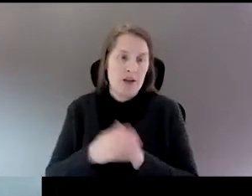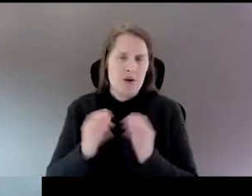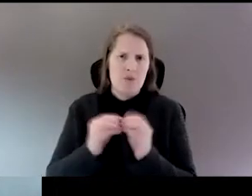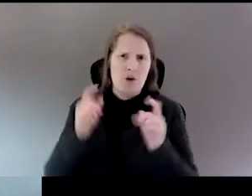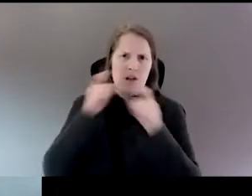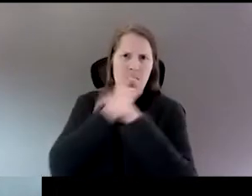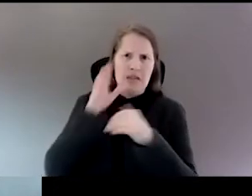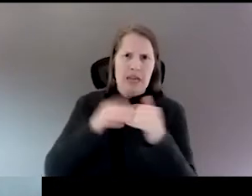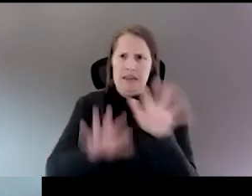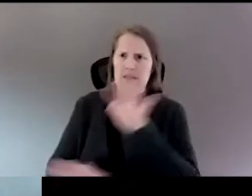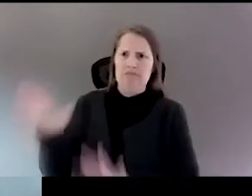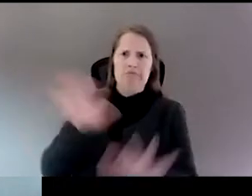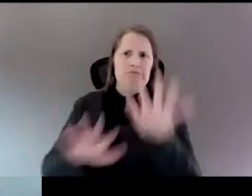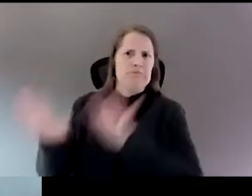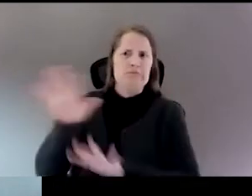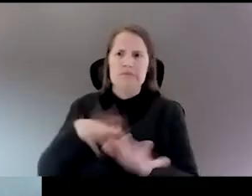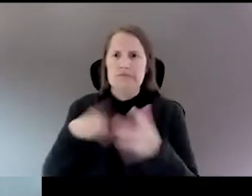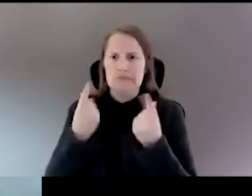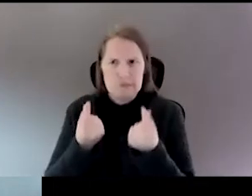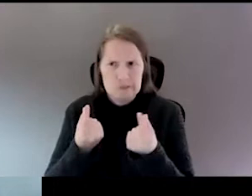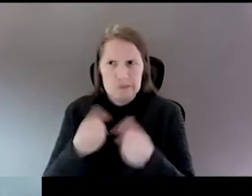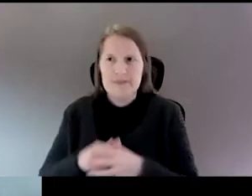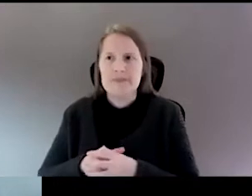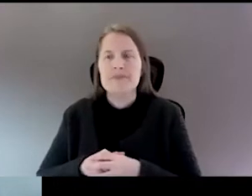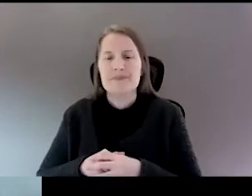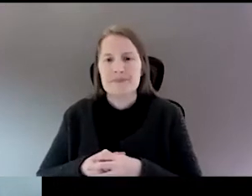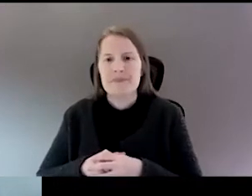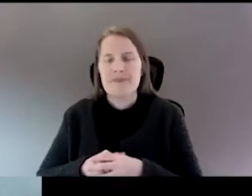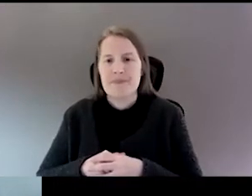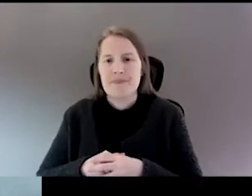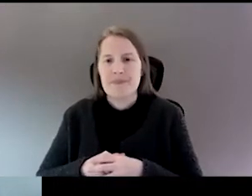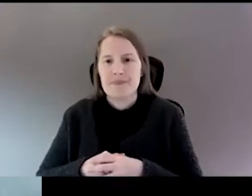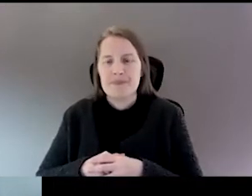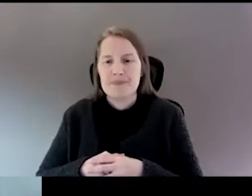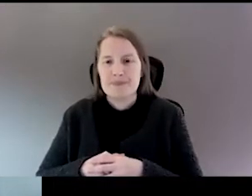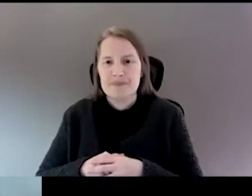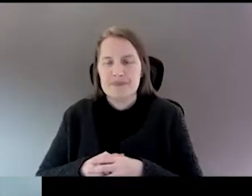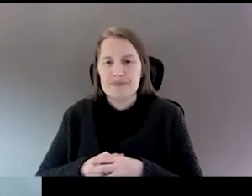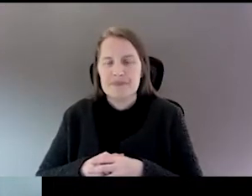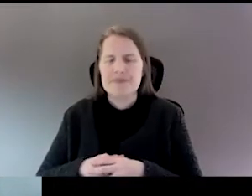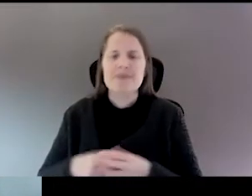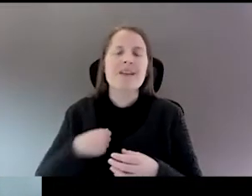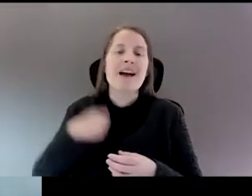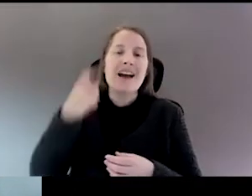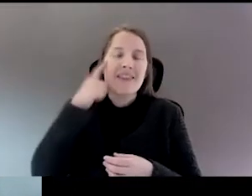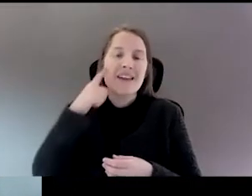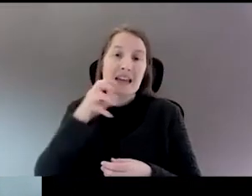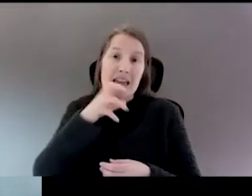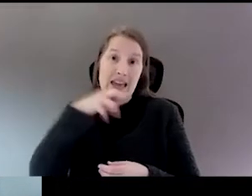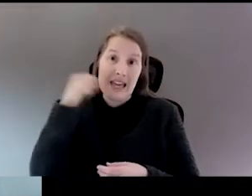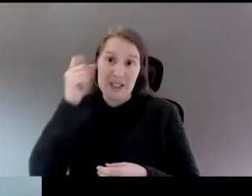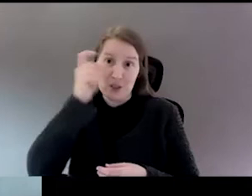you. oh, well, I think that age and wisdom have gotten me to the point